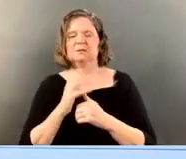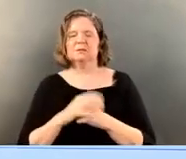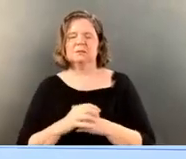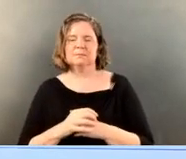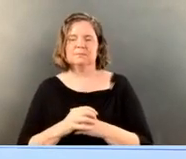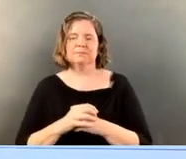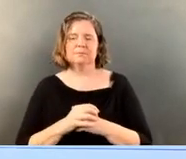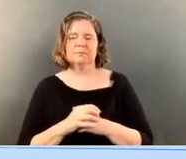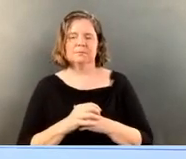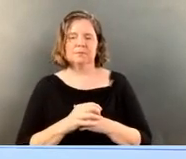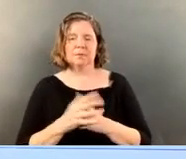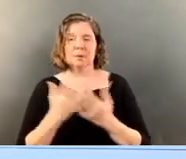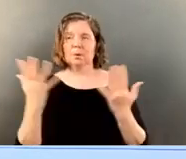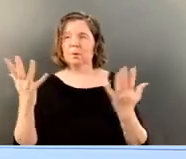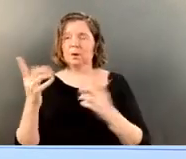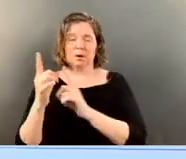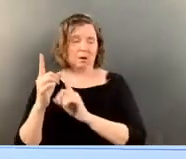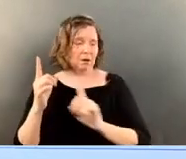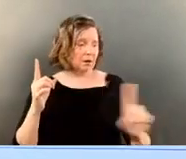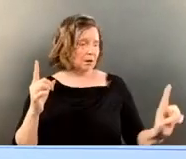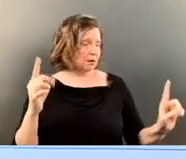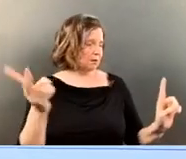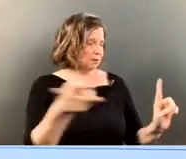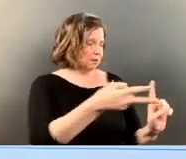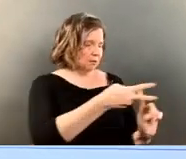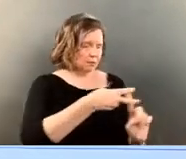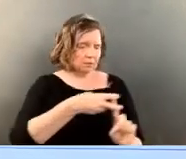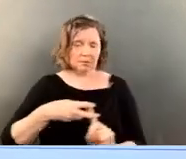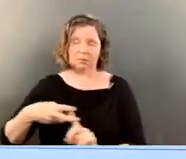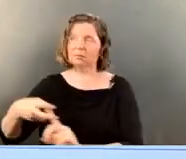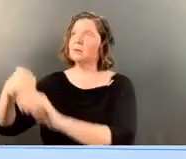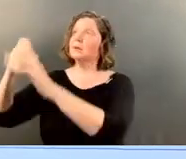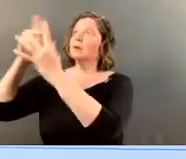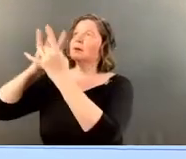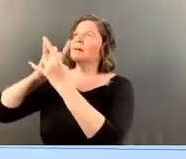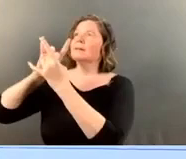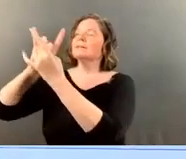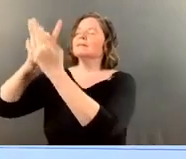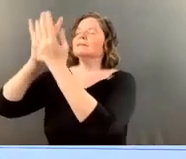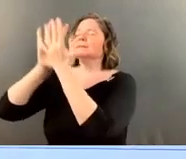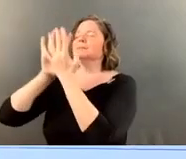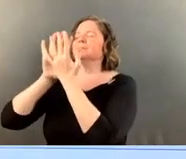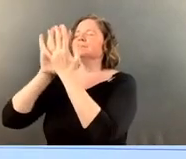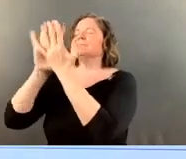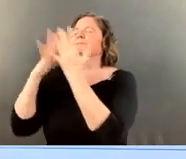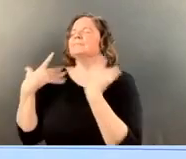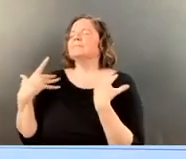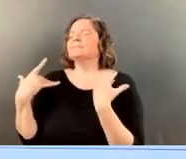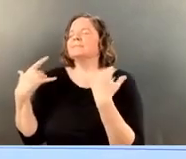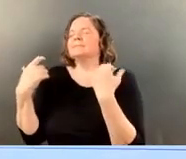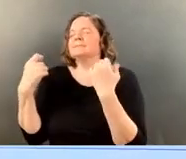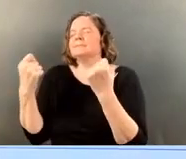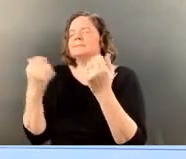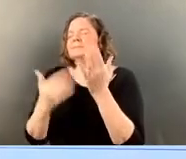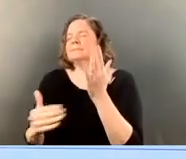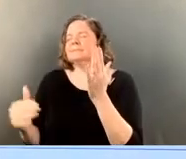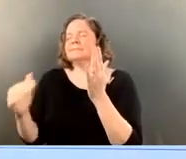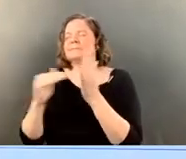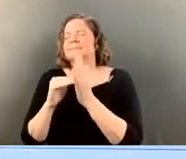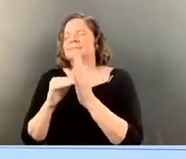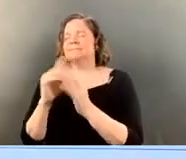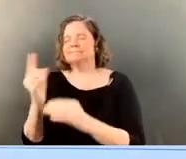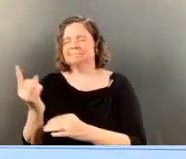Jesus. And what can make me whole